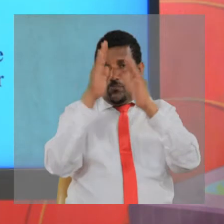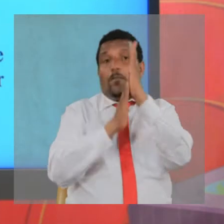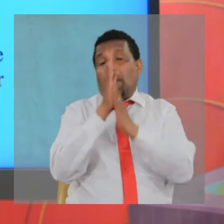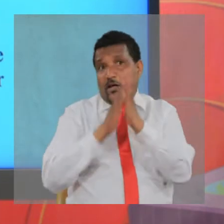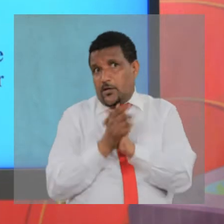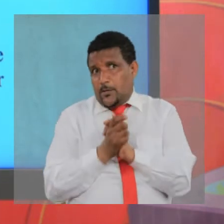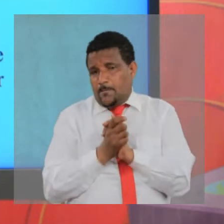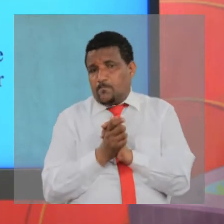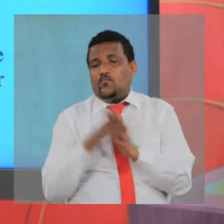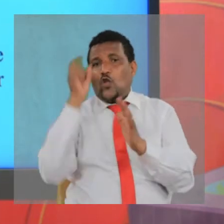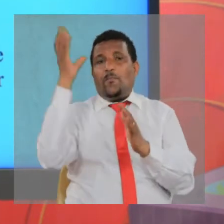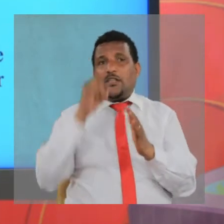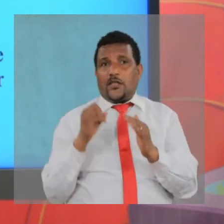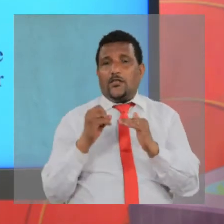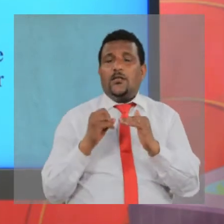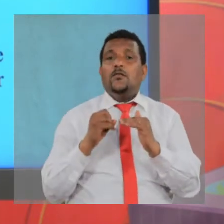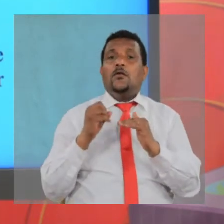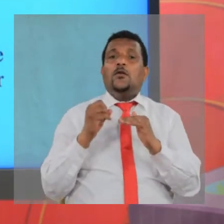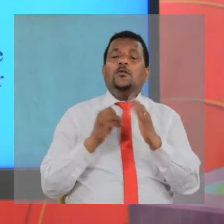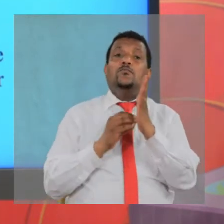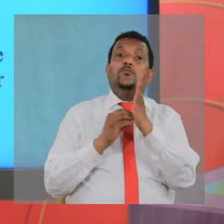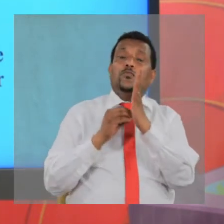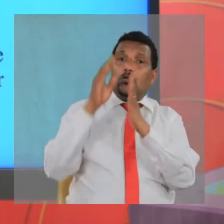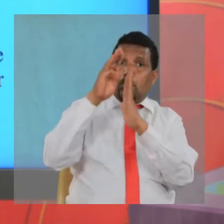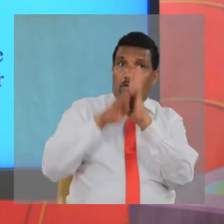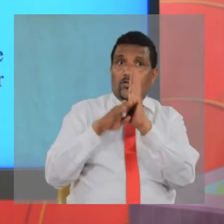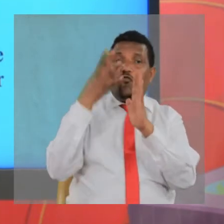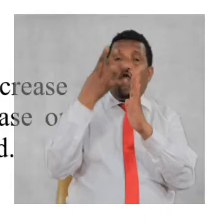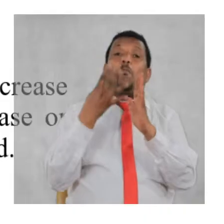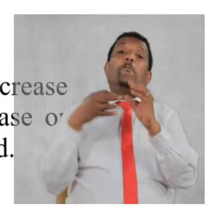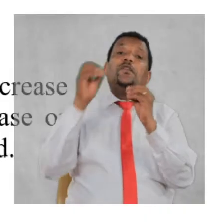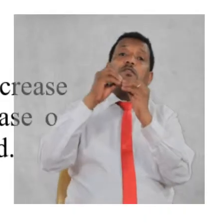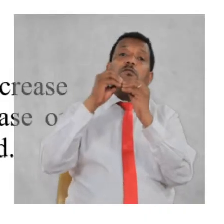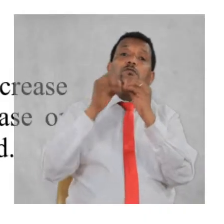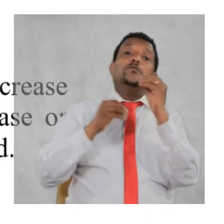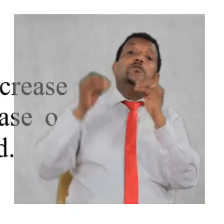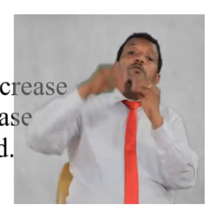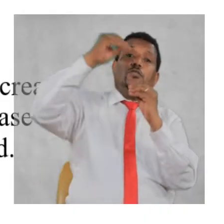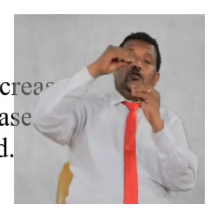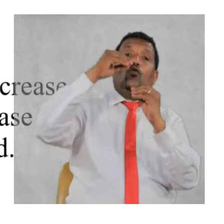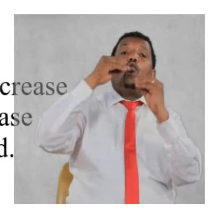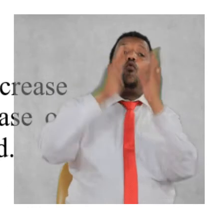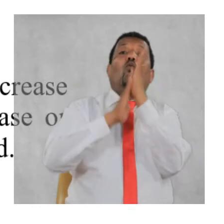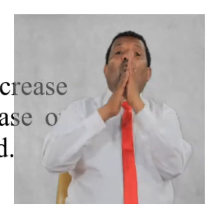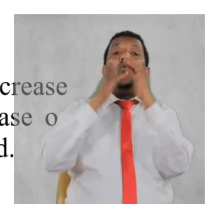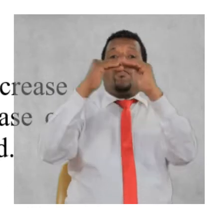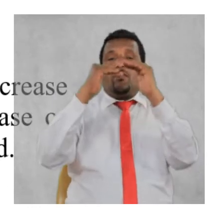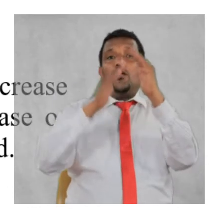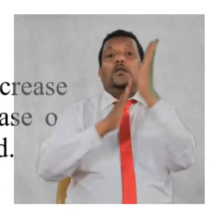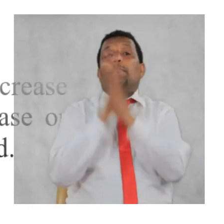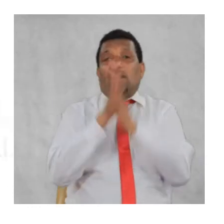of a commodity leads to a 4% increase in quantity demanded.